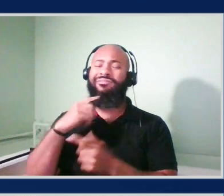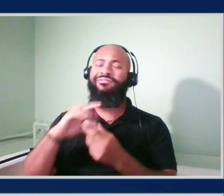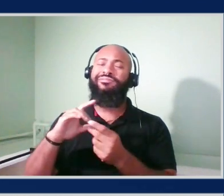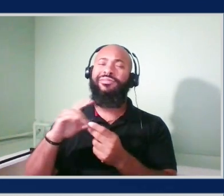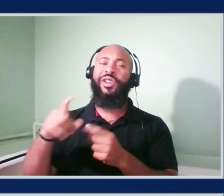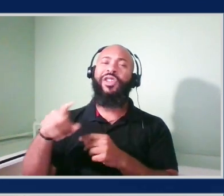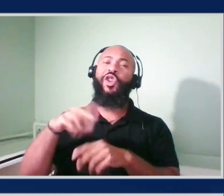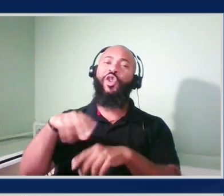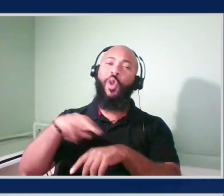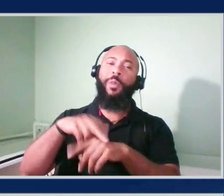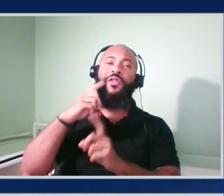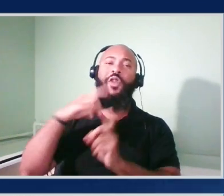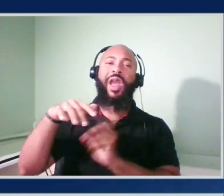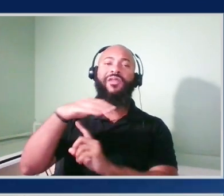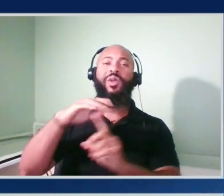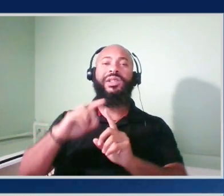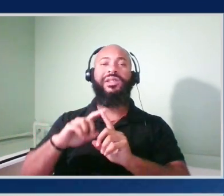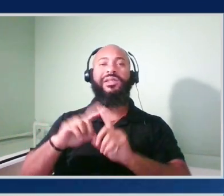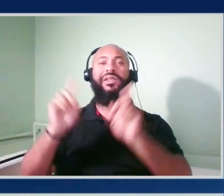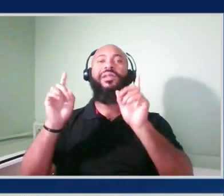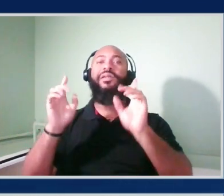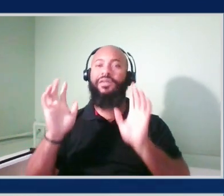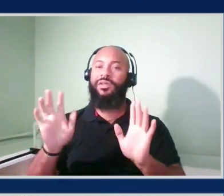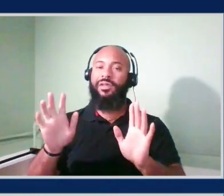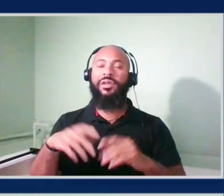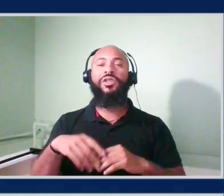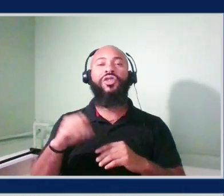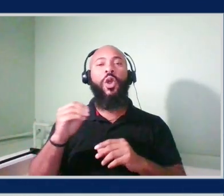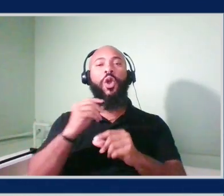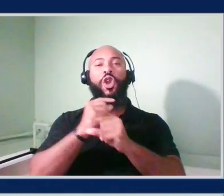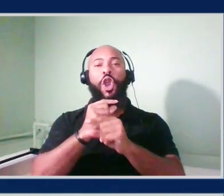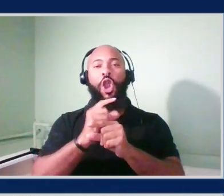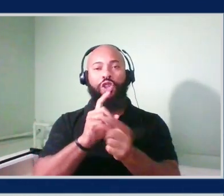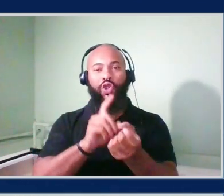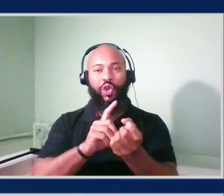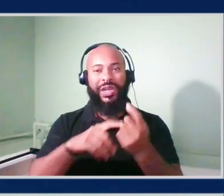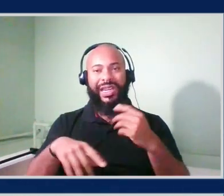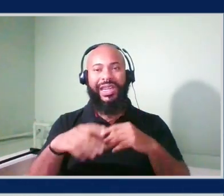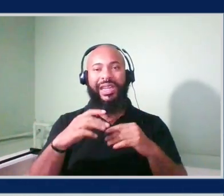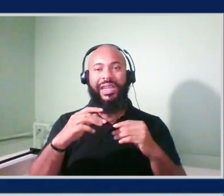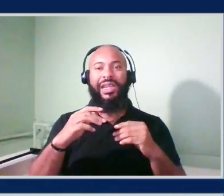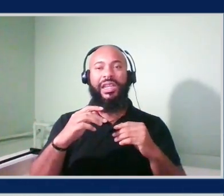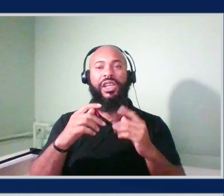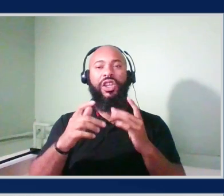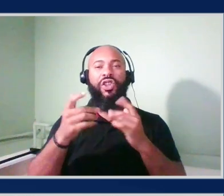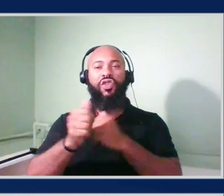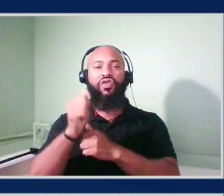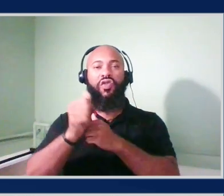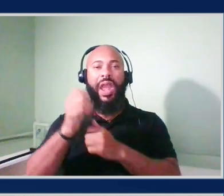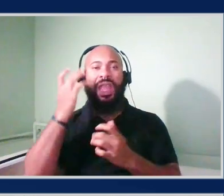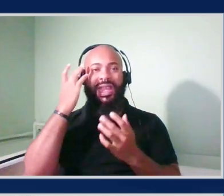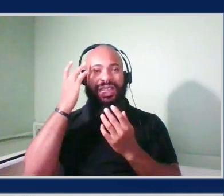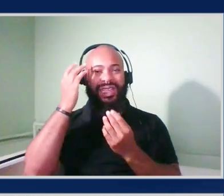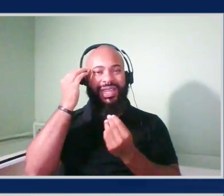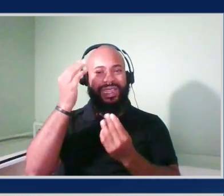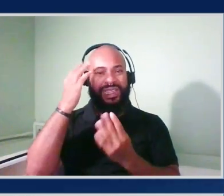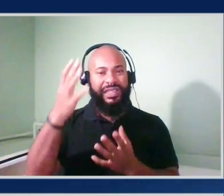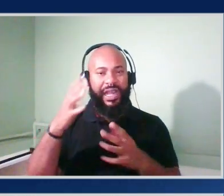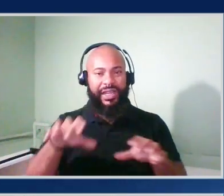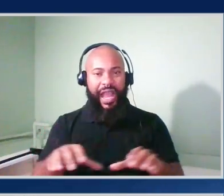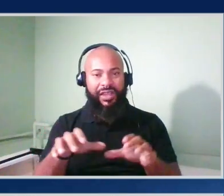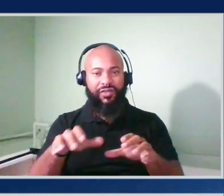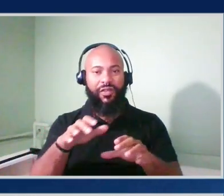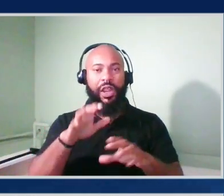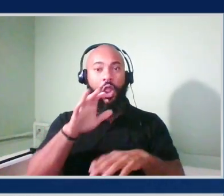Duty is leveraging threat intel on the activities in your environment when you turn the Guard Duty service on. But